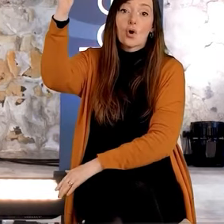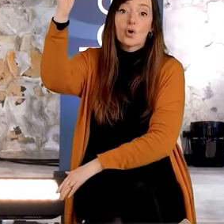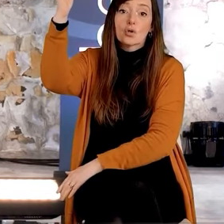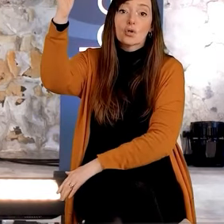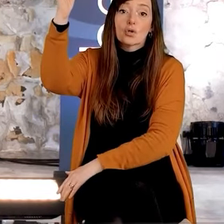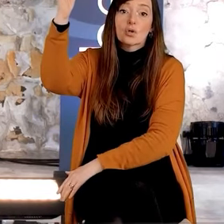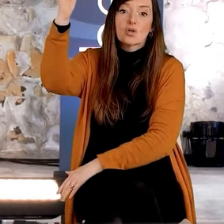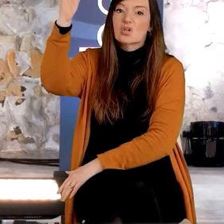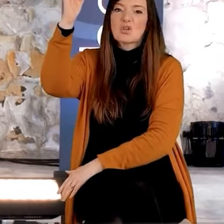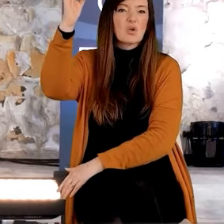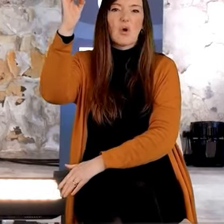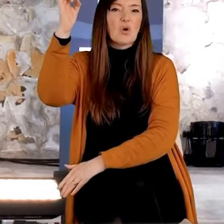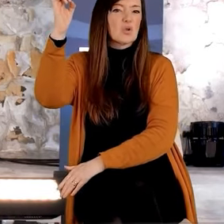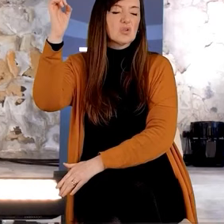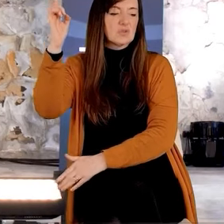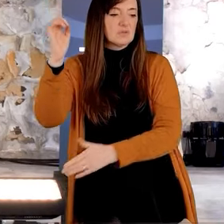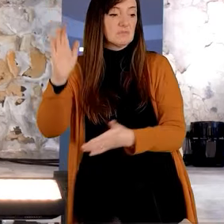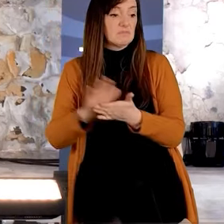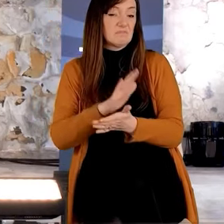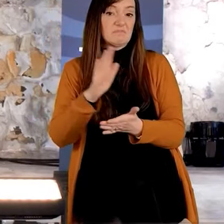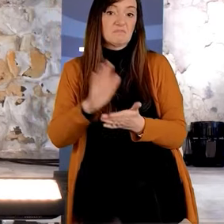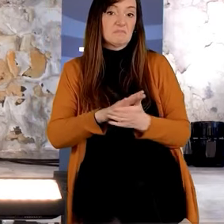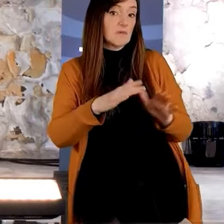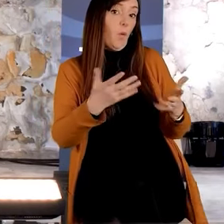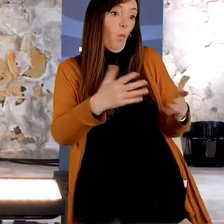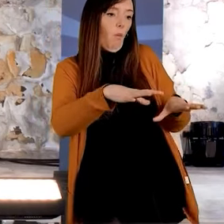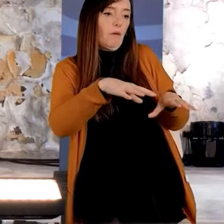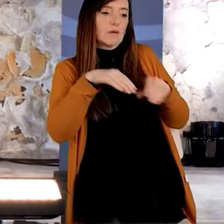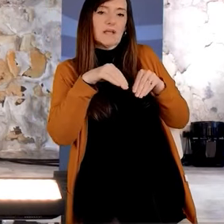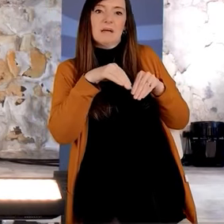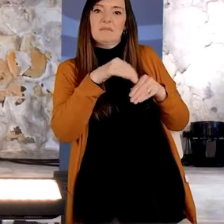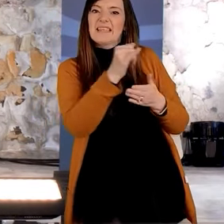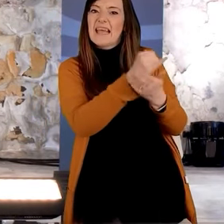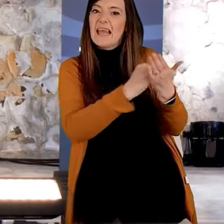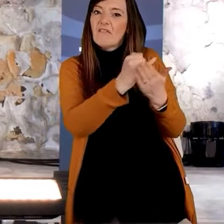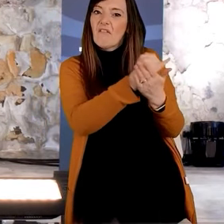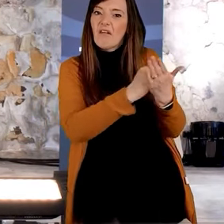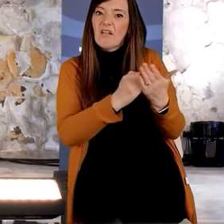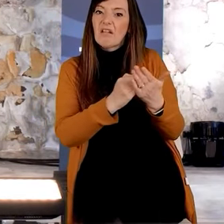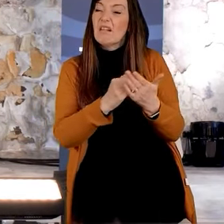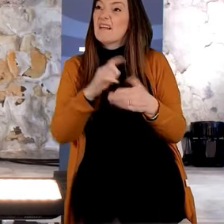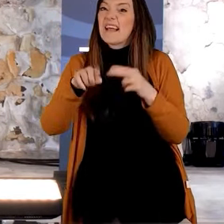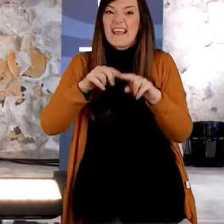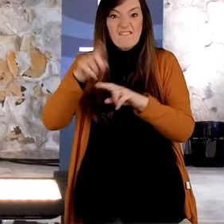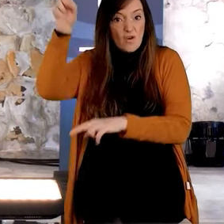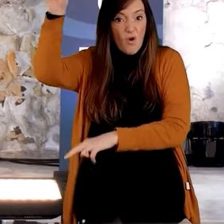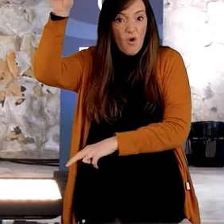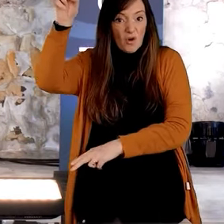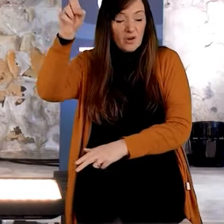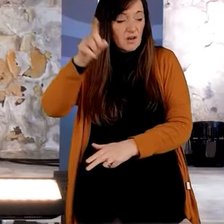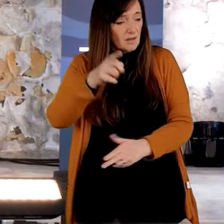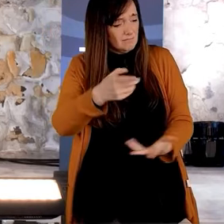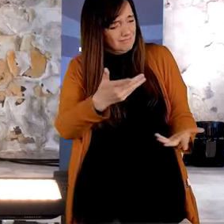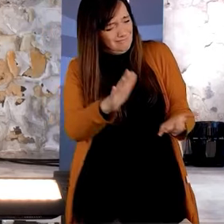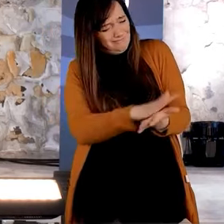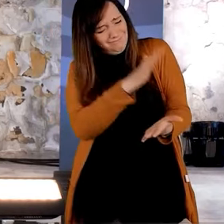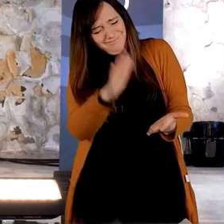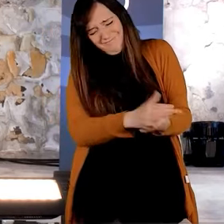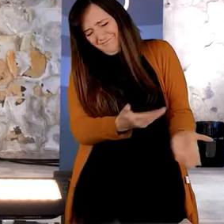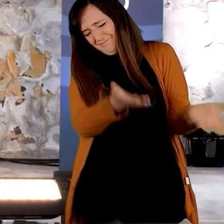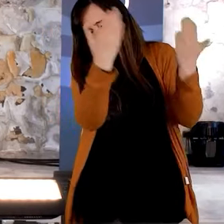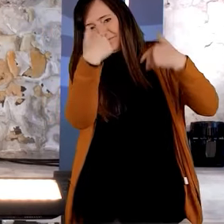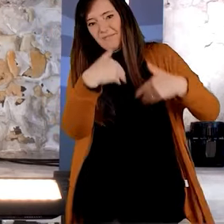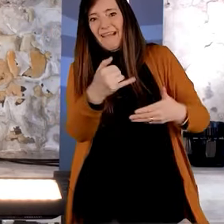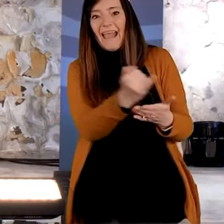God, if there is a true God, doesn't delight in evil. This world would be a terrible place if God delighted